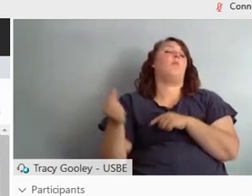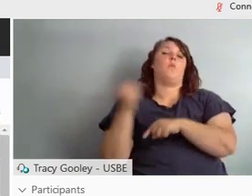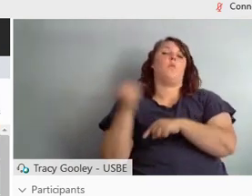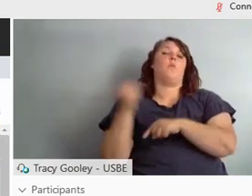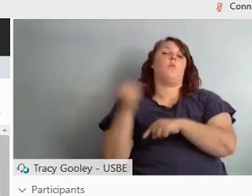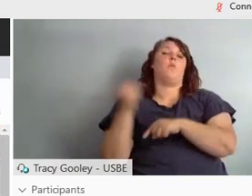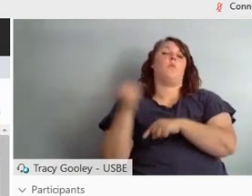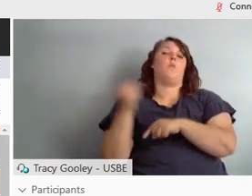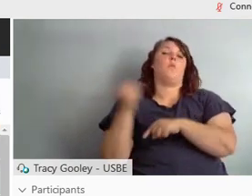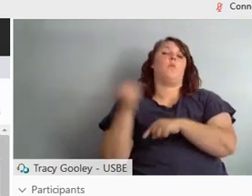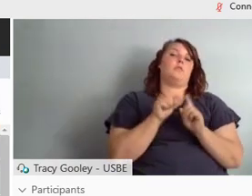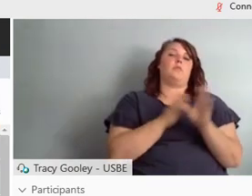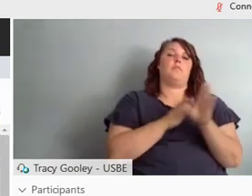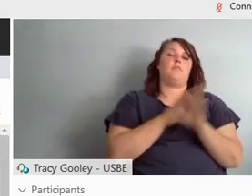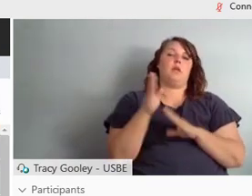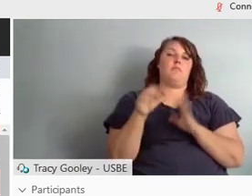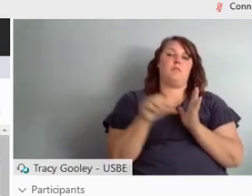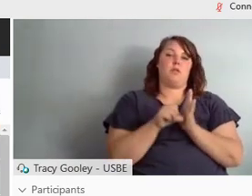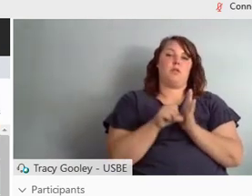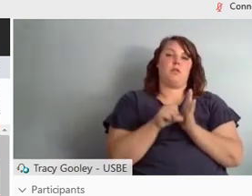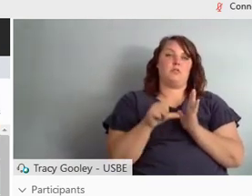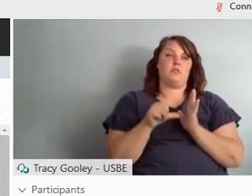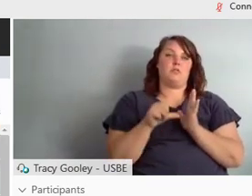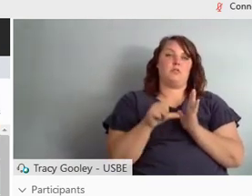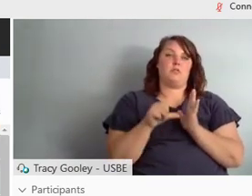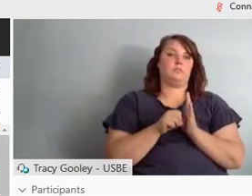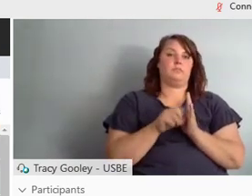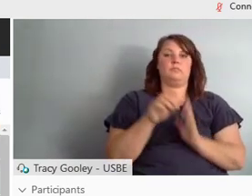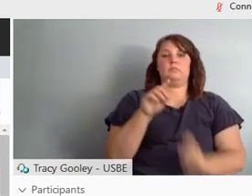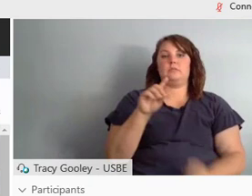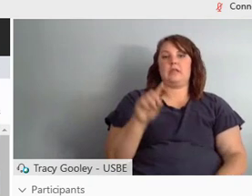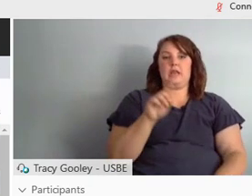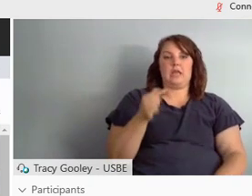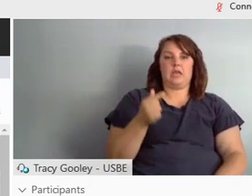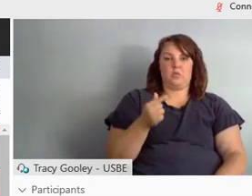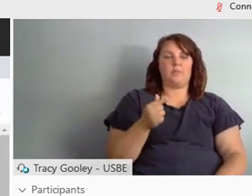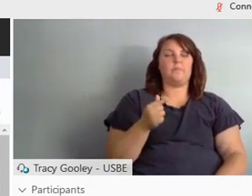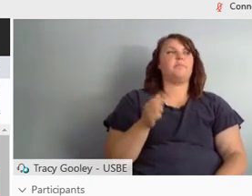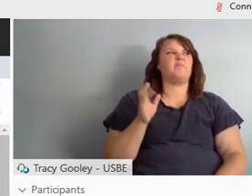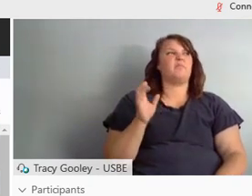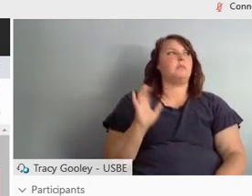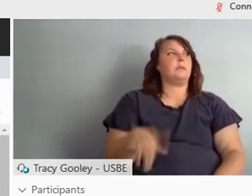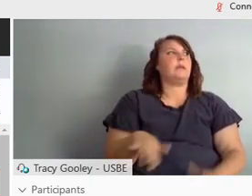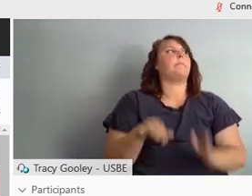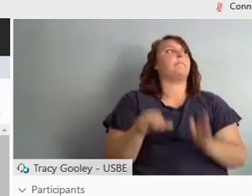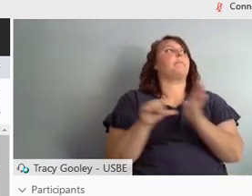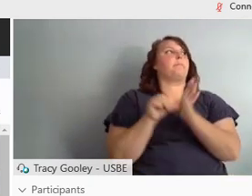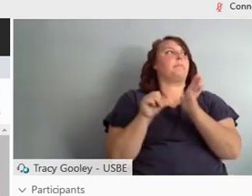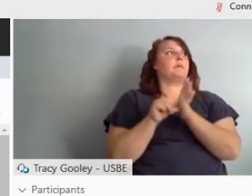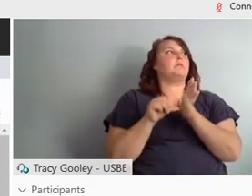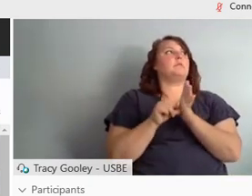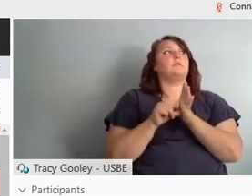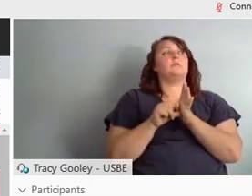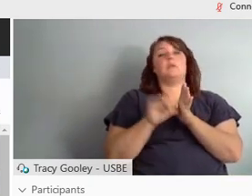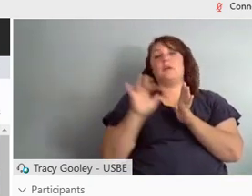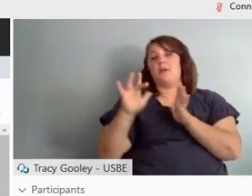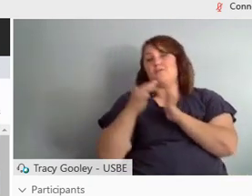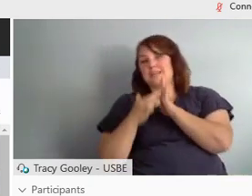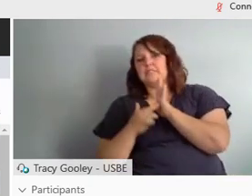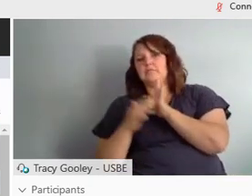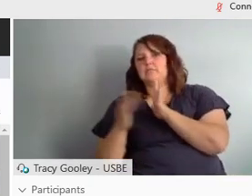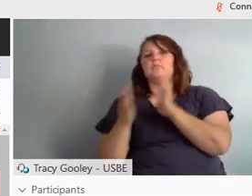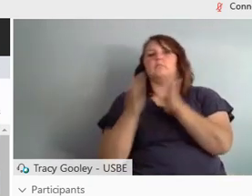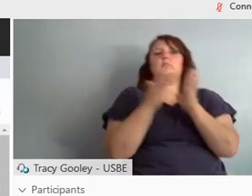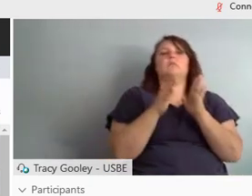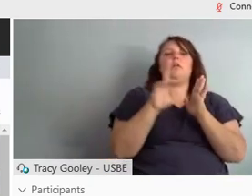back to the main page, the datagateway.schools.utah.gov, and instead of clicking on register, you're going to click